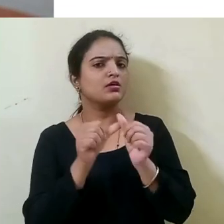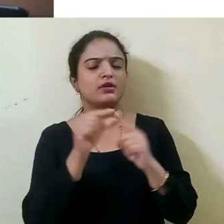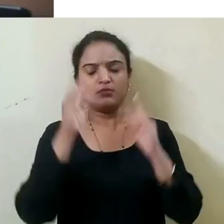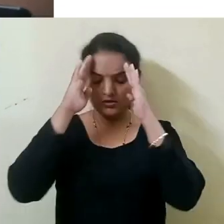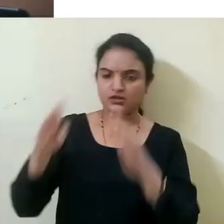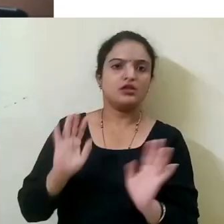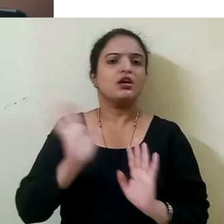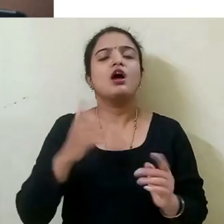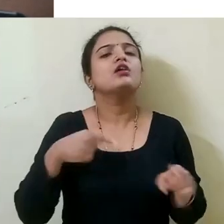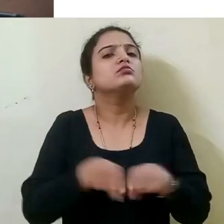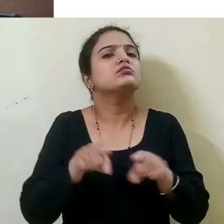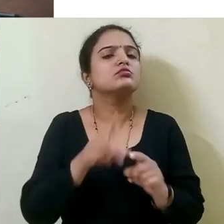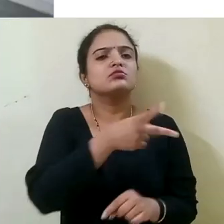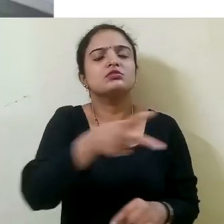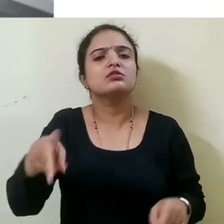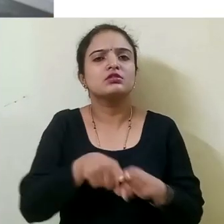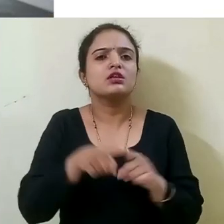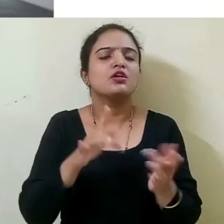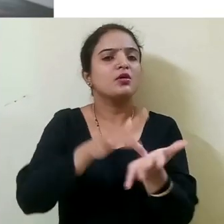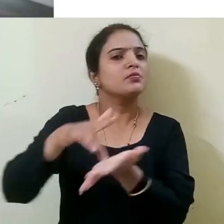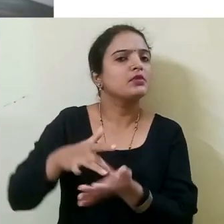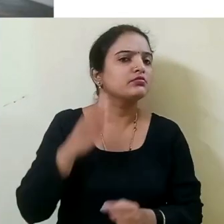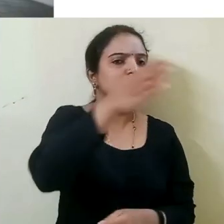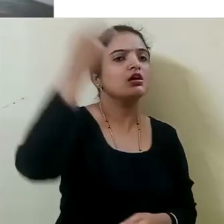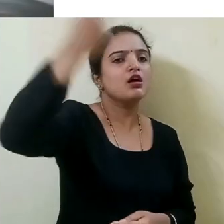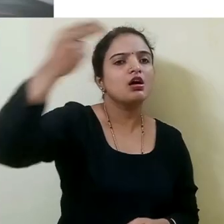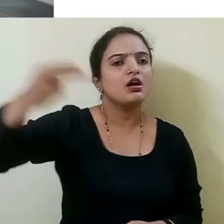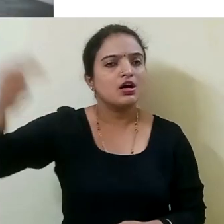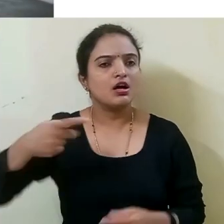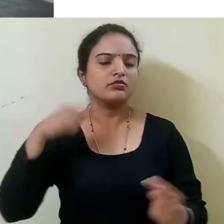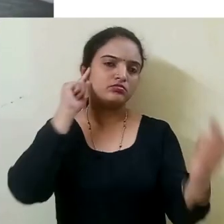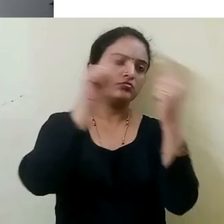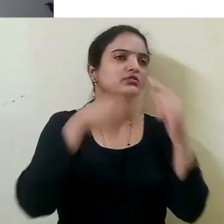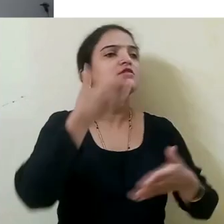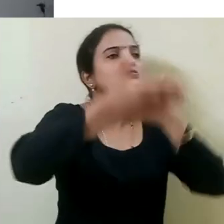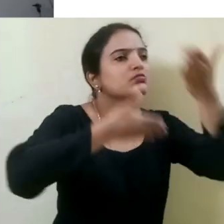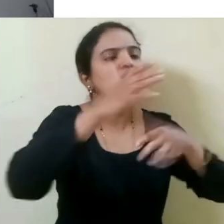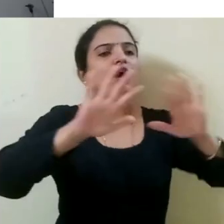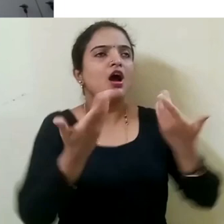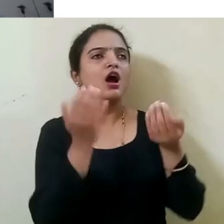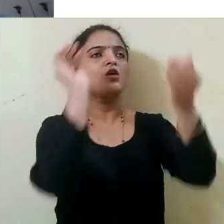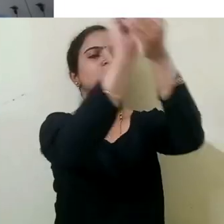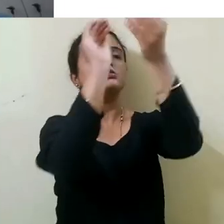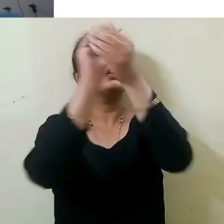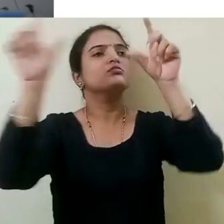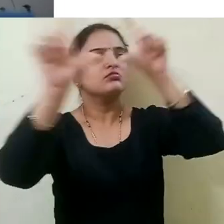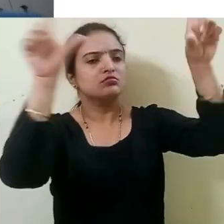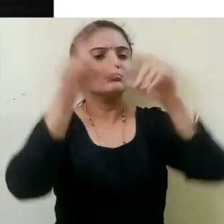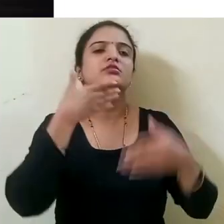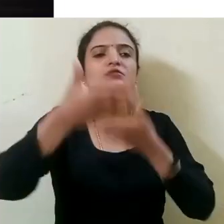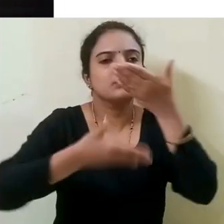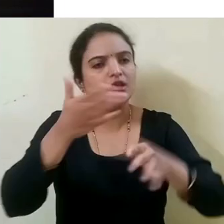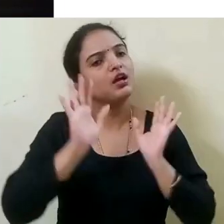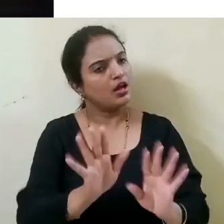Other than caring for MAP's own collection, we also reach out to other cultural institutions and facilitate the care of their